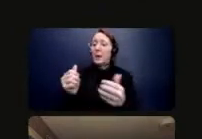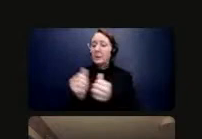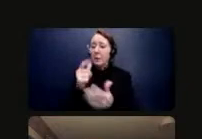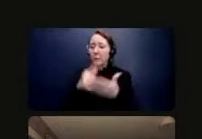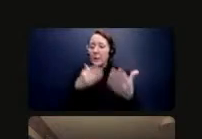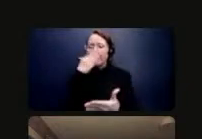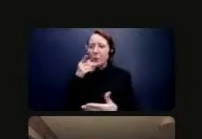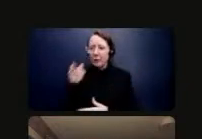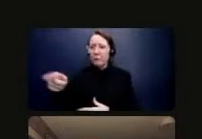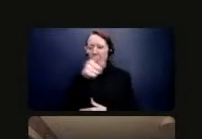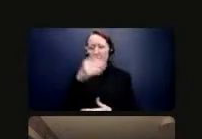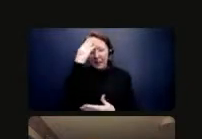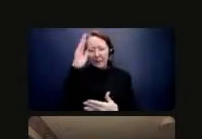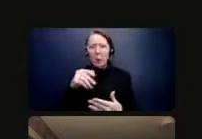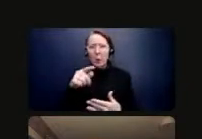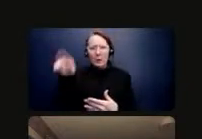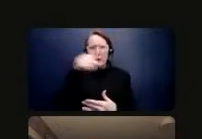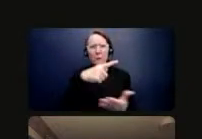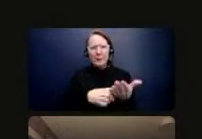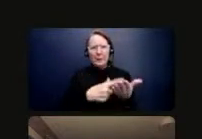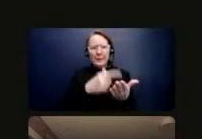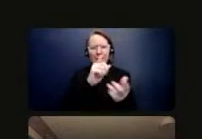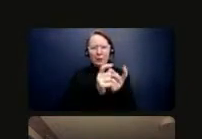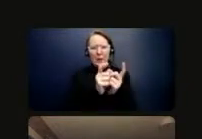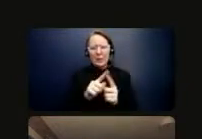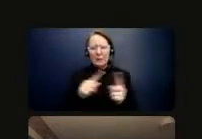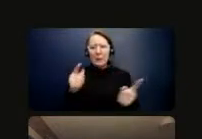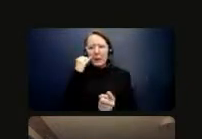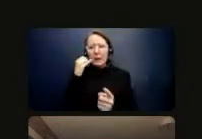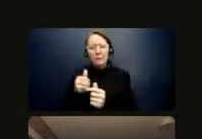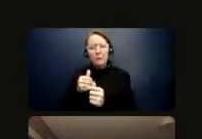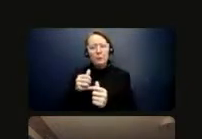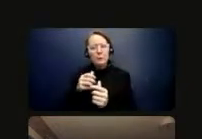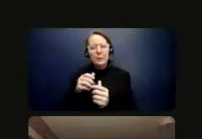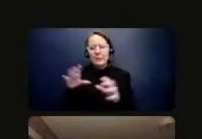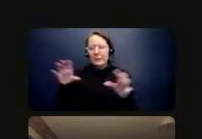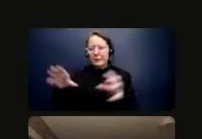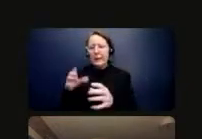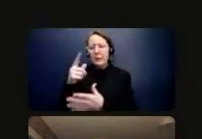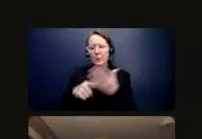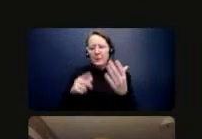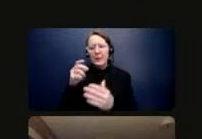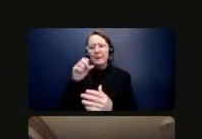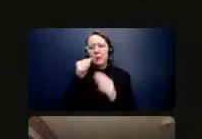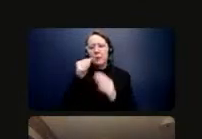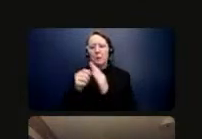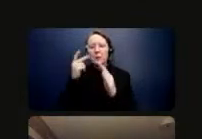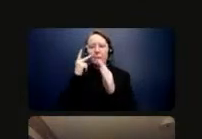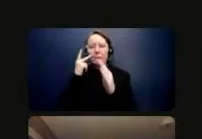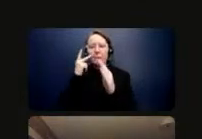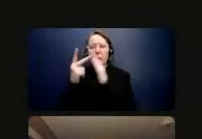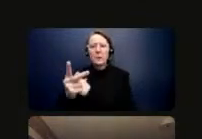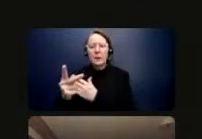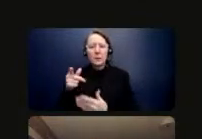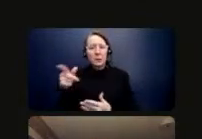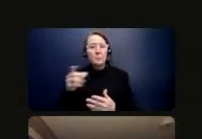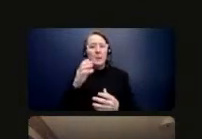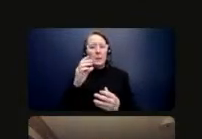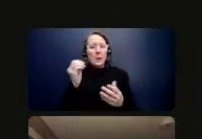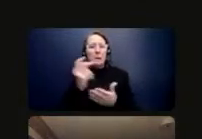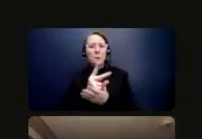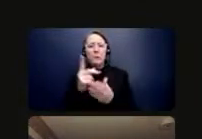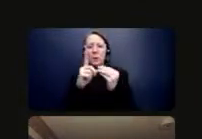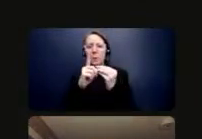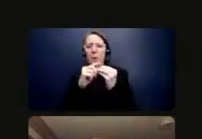to making some changes to that. If you went with what was in the sheltering forecast, you'd be looking to approve one additional